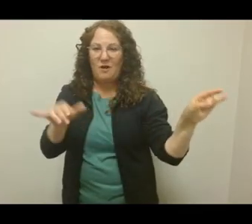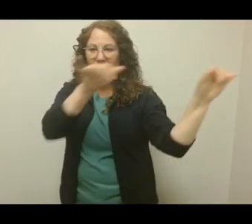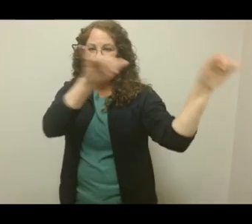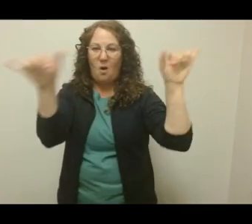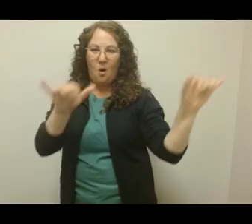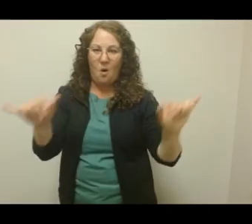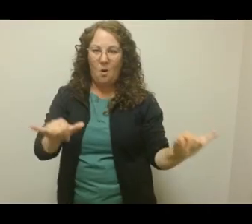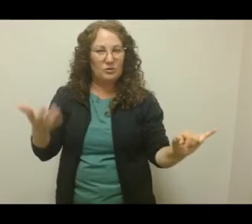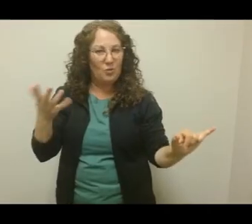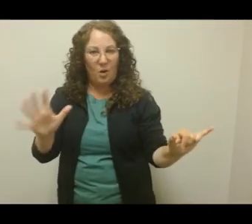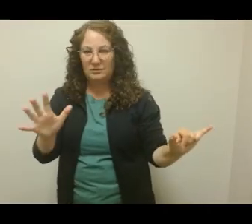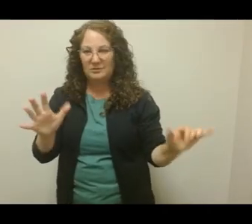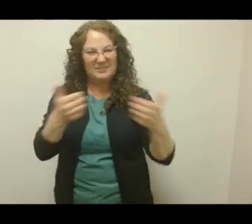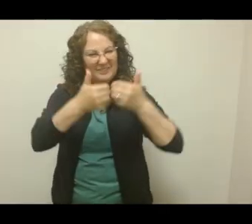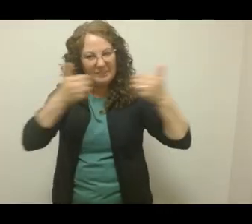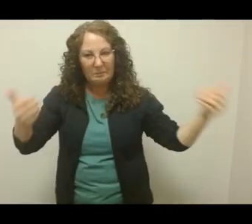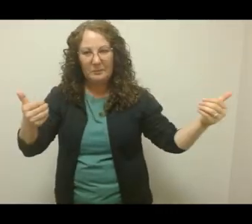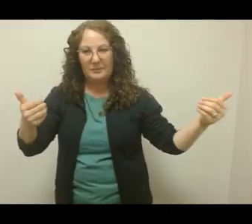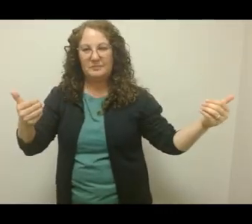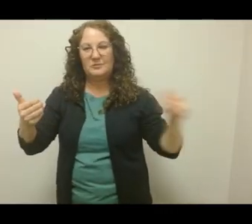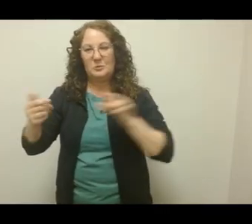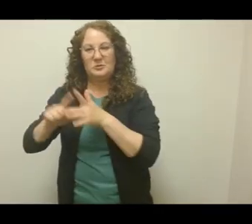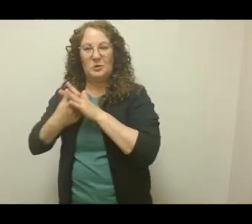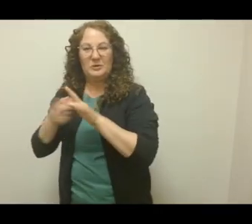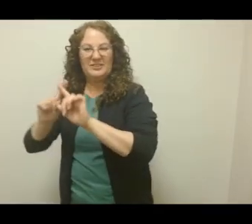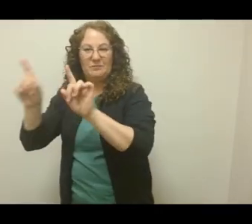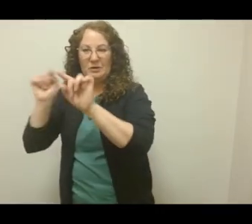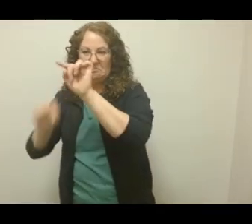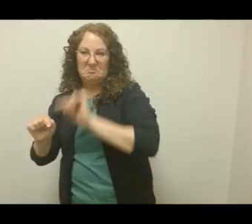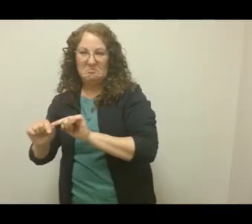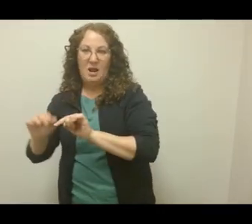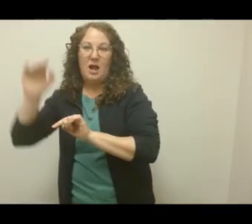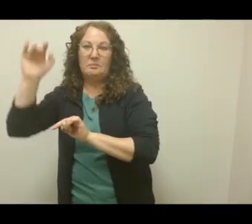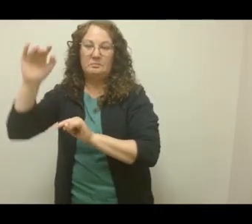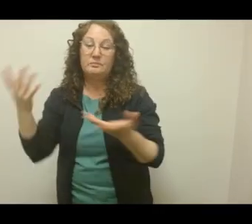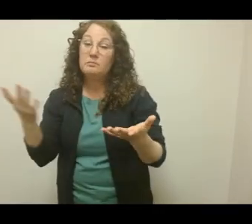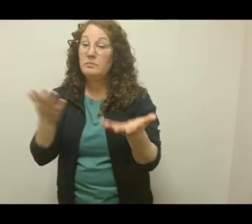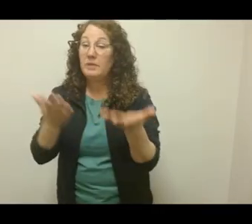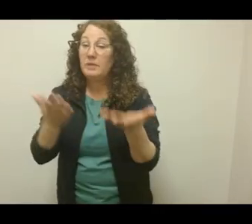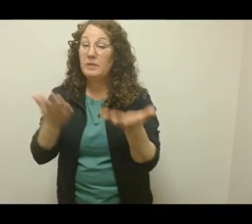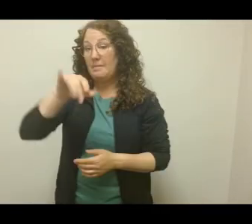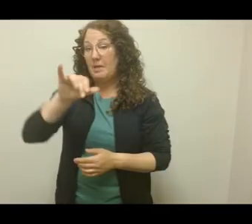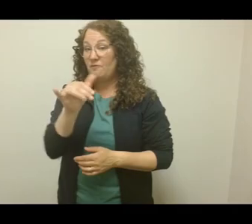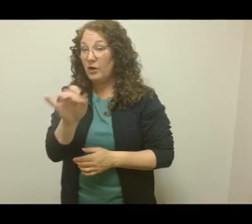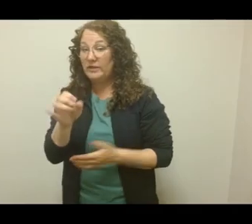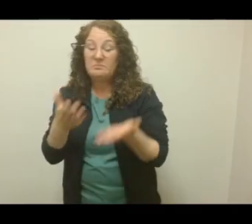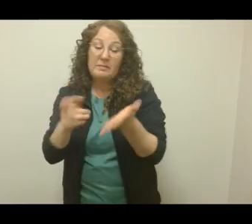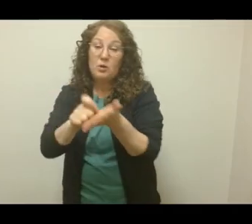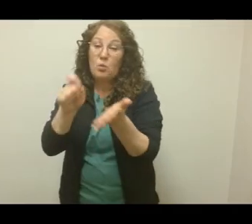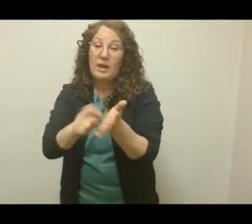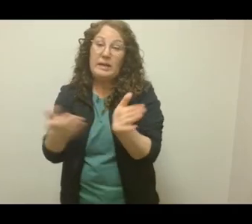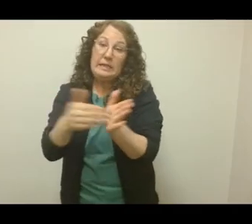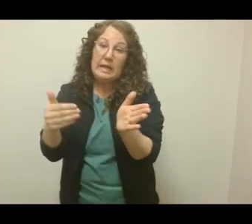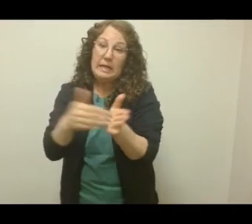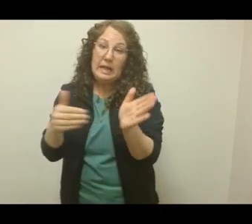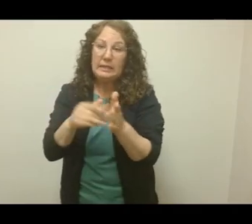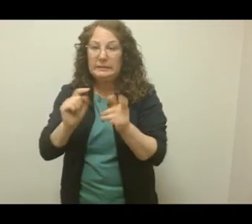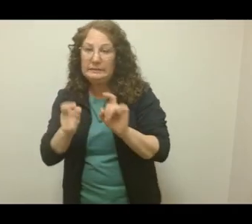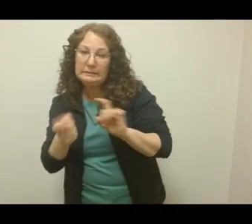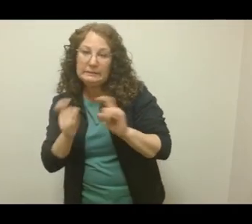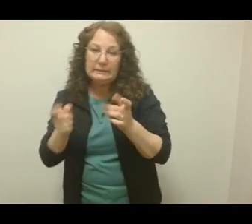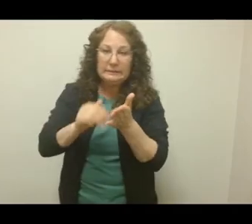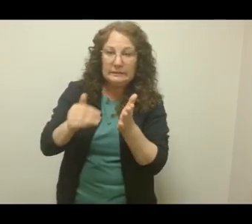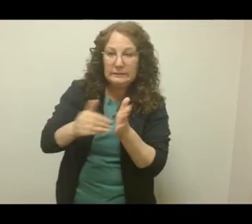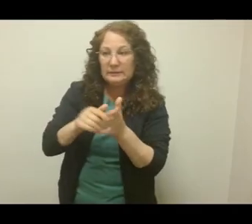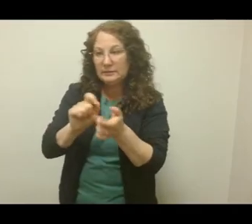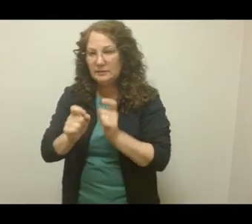comes in handy too. So once you've paraphrased, maybe you have to write it out a couple times, right? It's drafting, that happens. That's